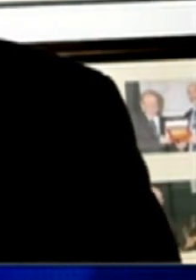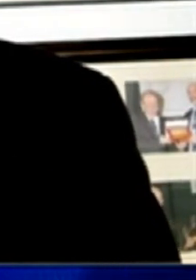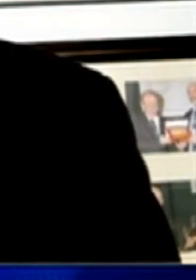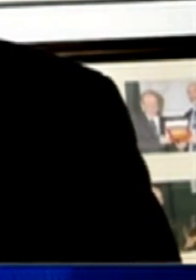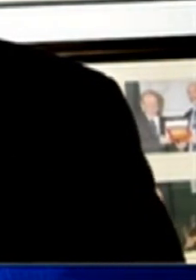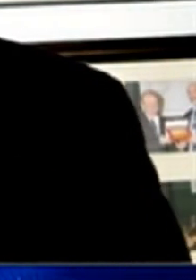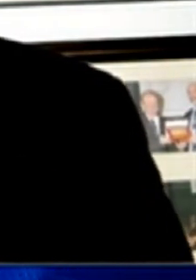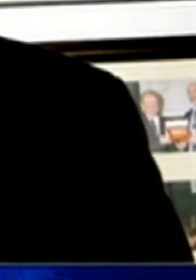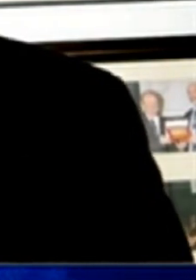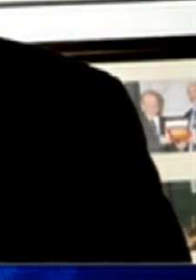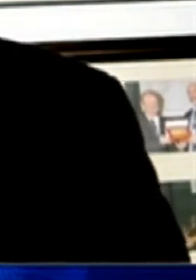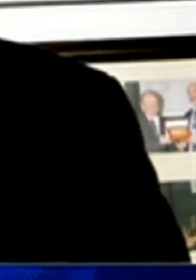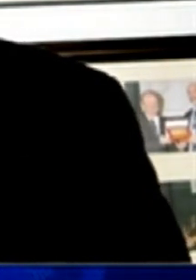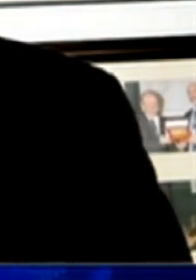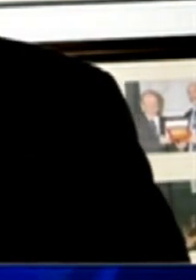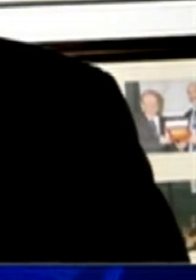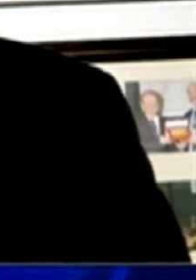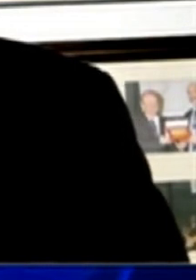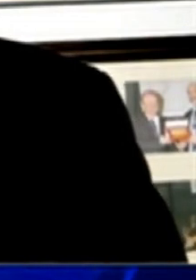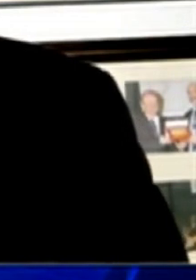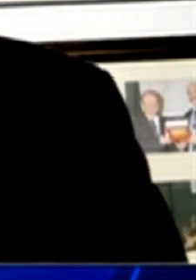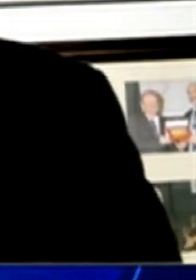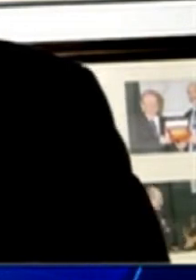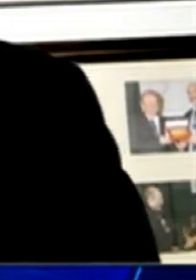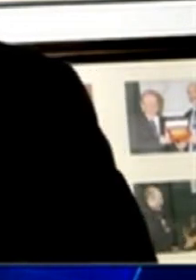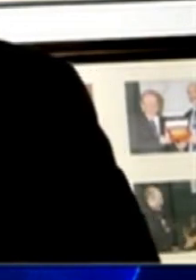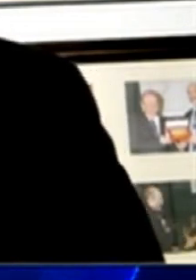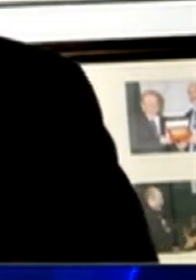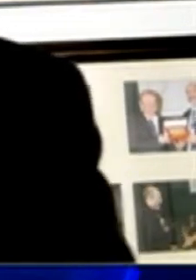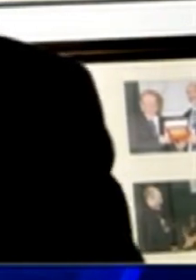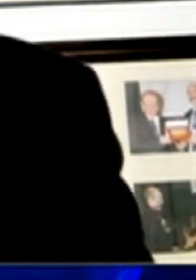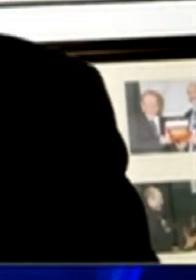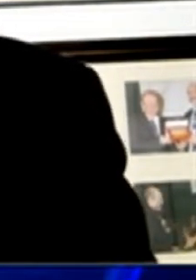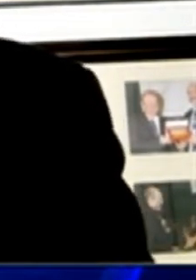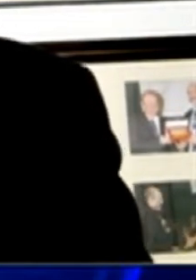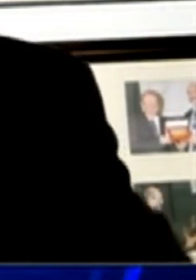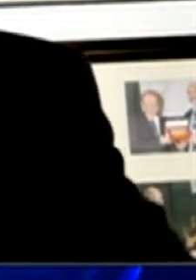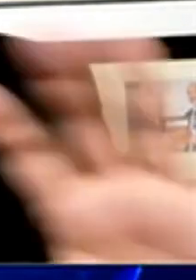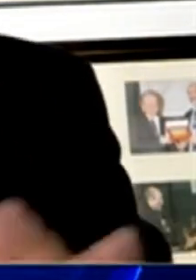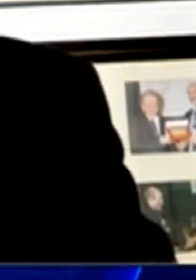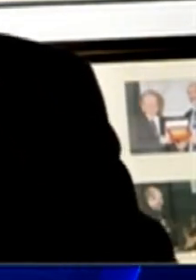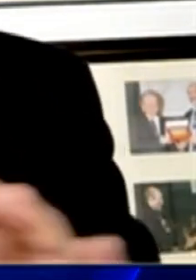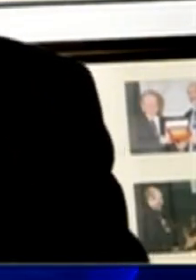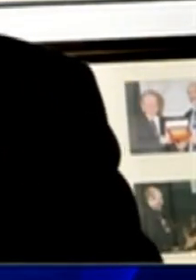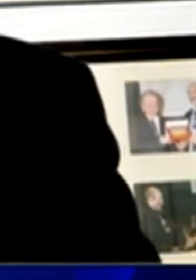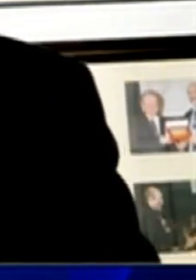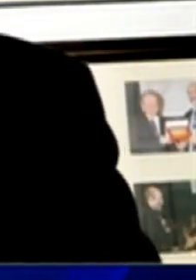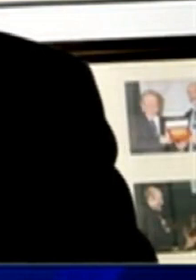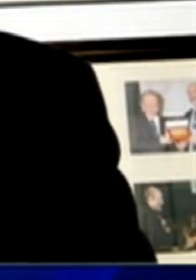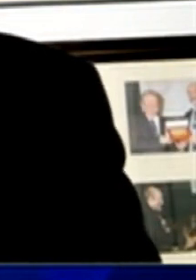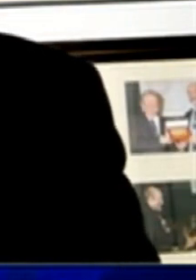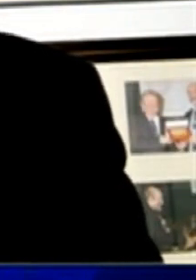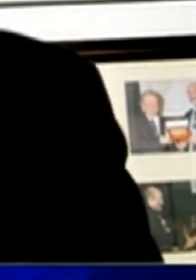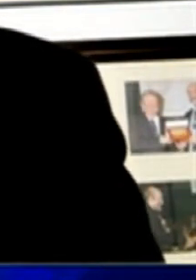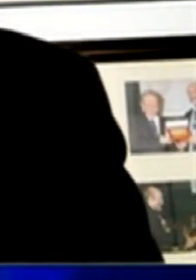this virus so that you have memory for life. Now, all of these viruses, no matter what form